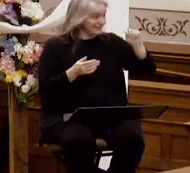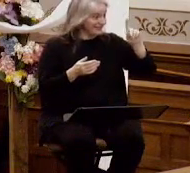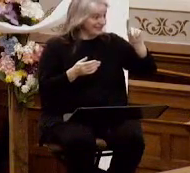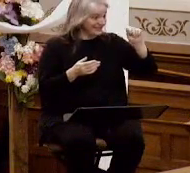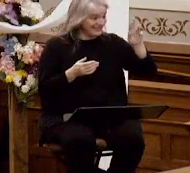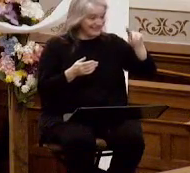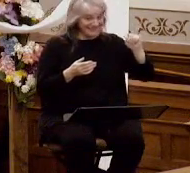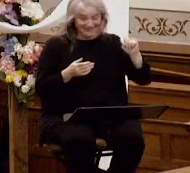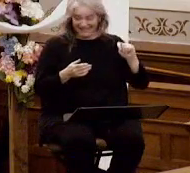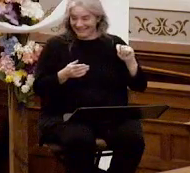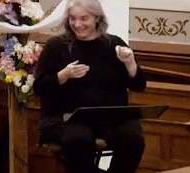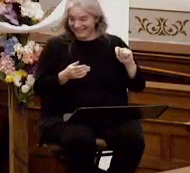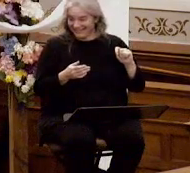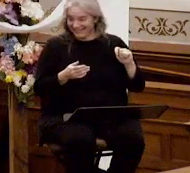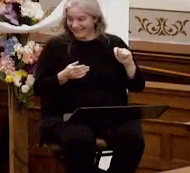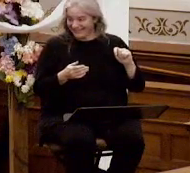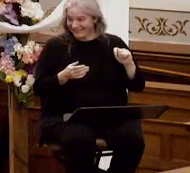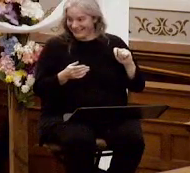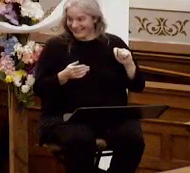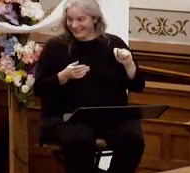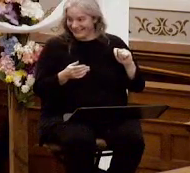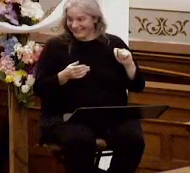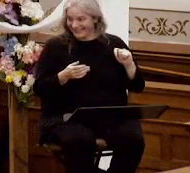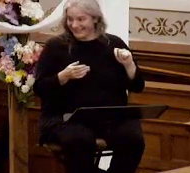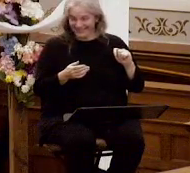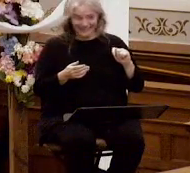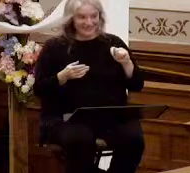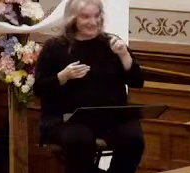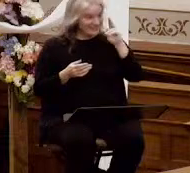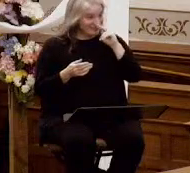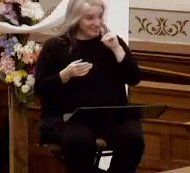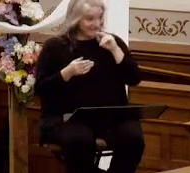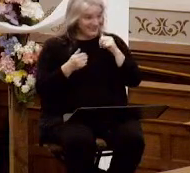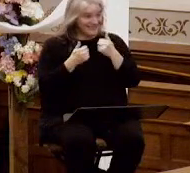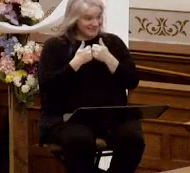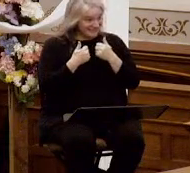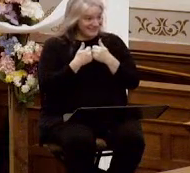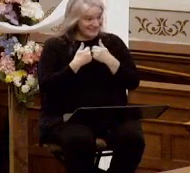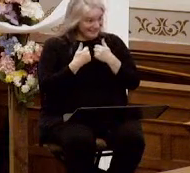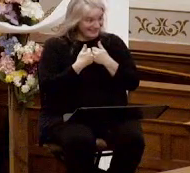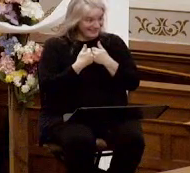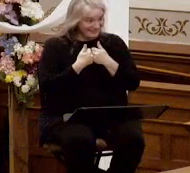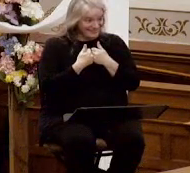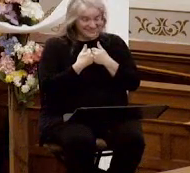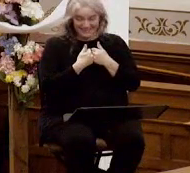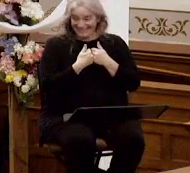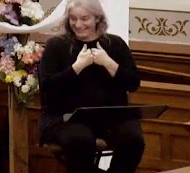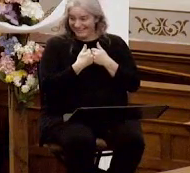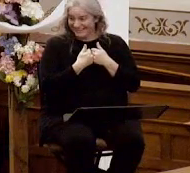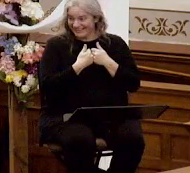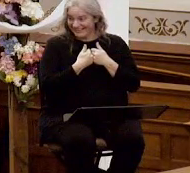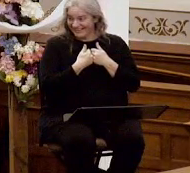a dart. Might it just be like fun and a games? Dart. Maybe just fun and games?